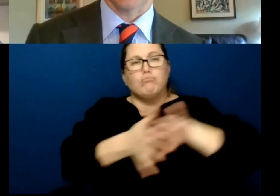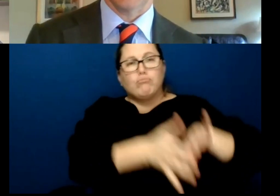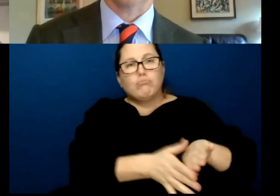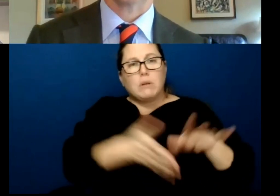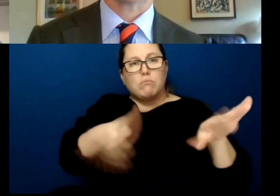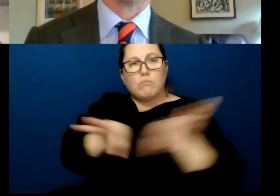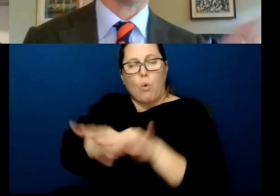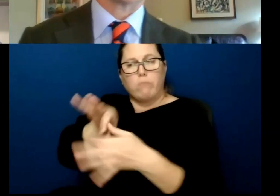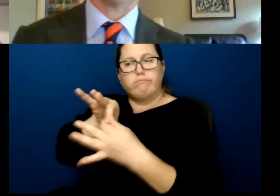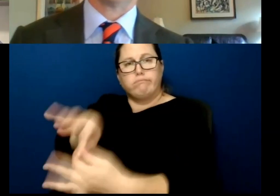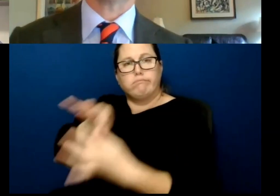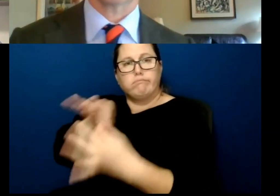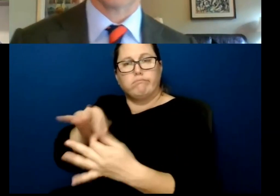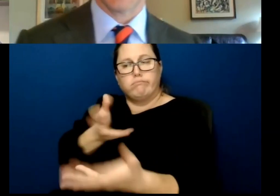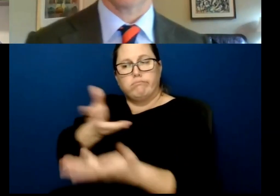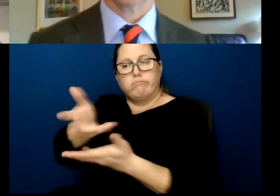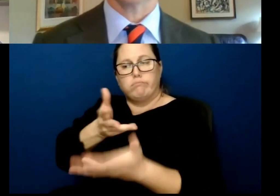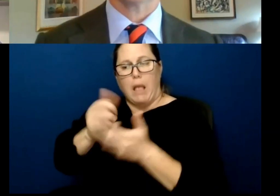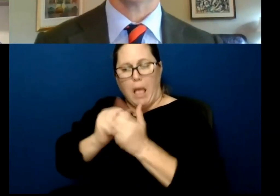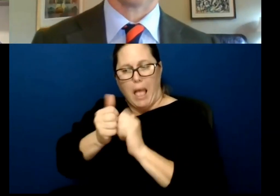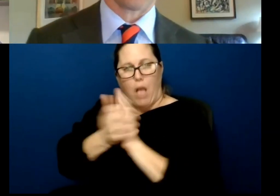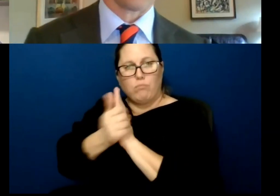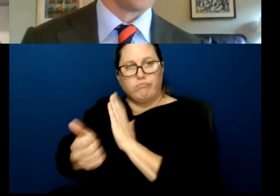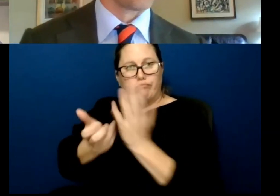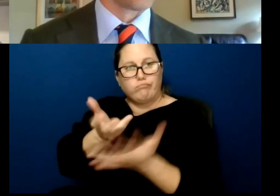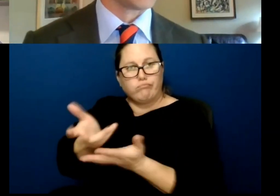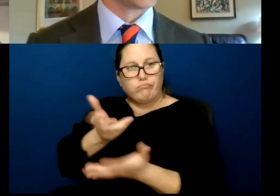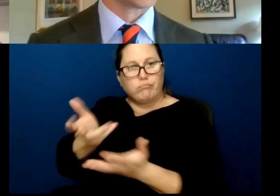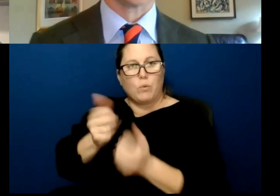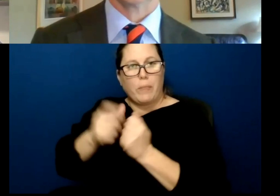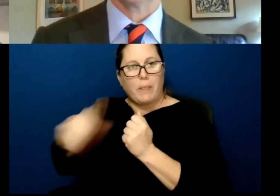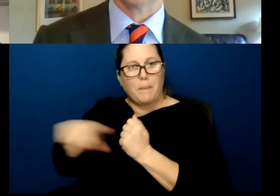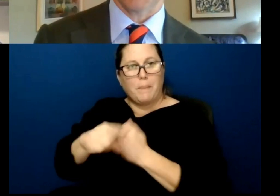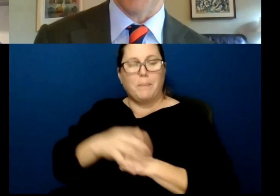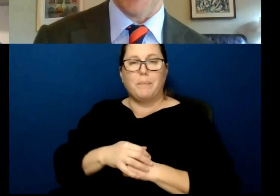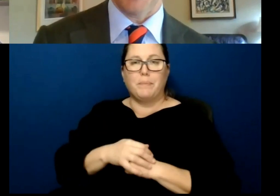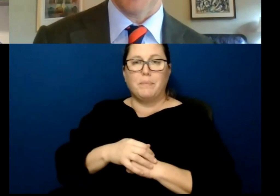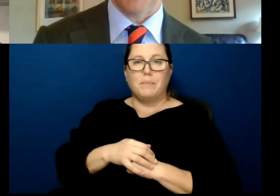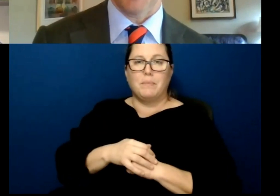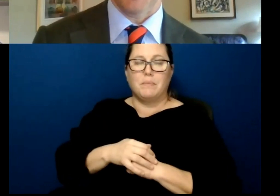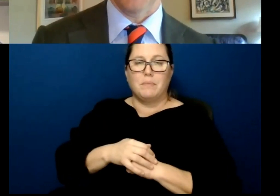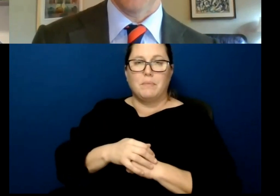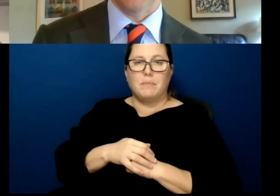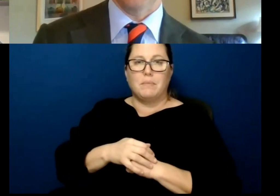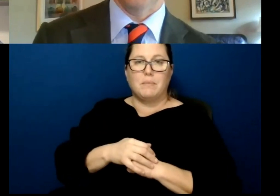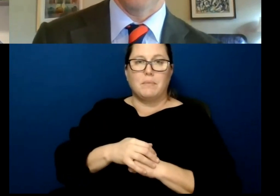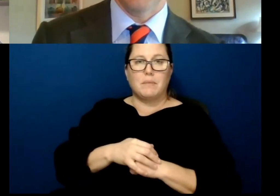amount. Question for Dr. Williams from K. Russell. Is it hard working with sick children?